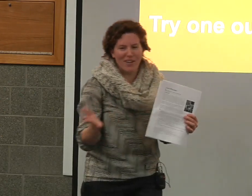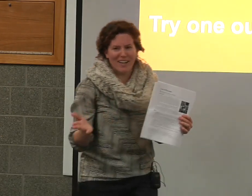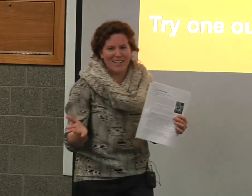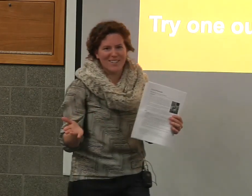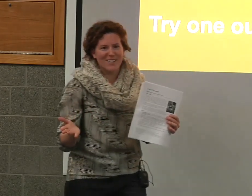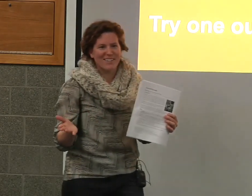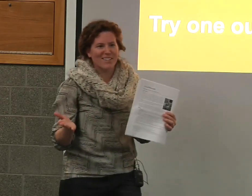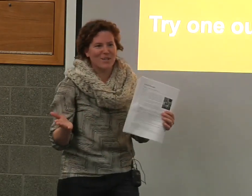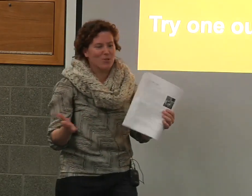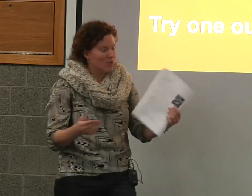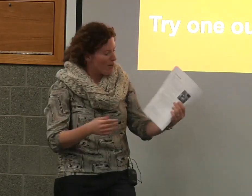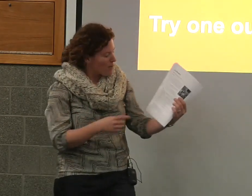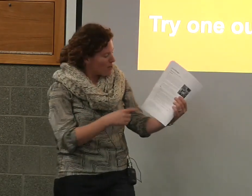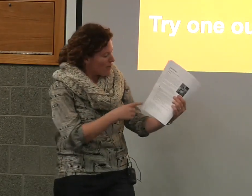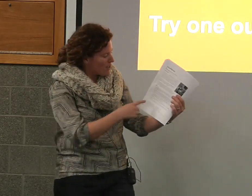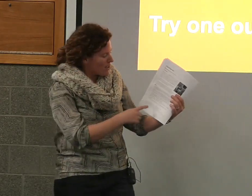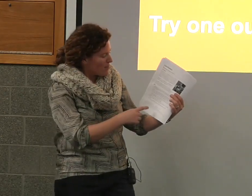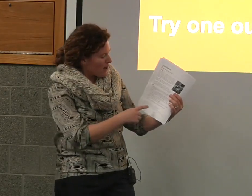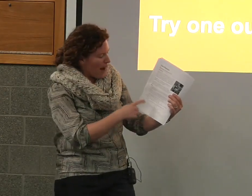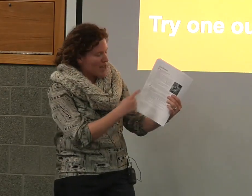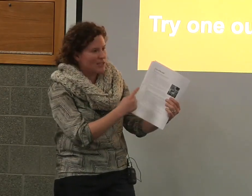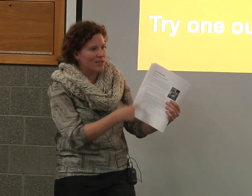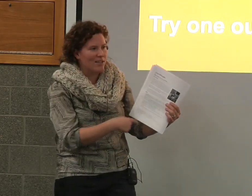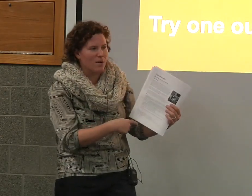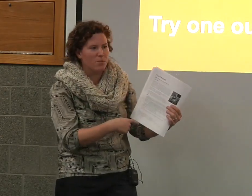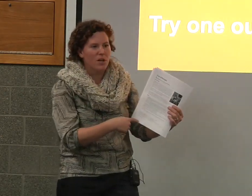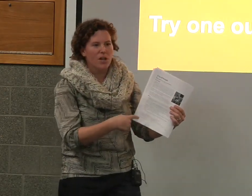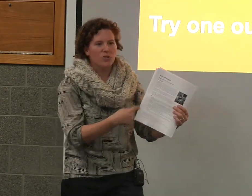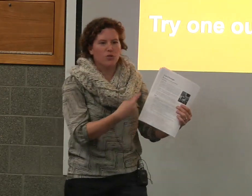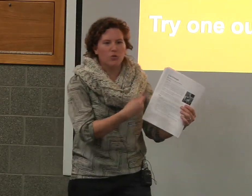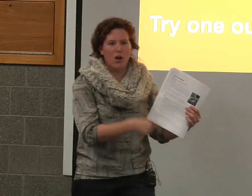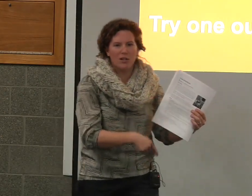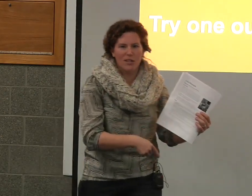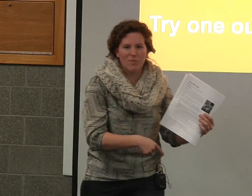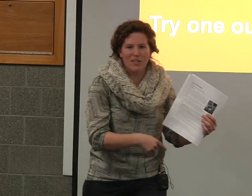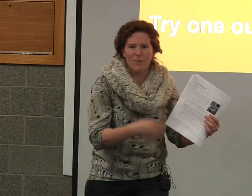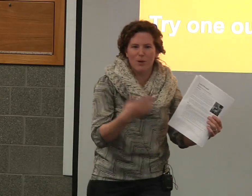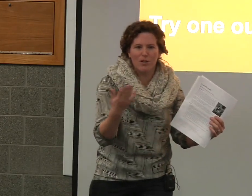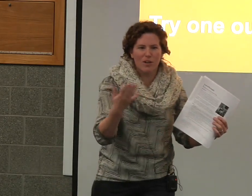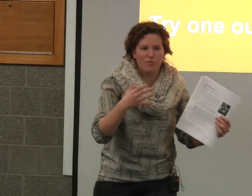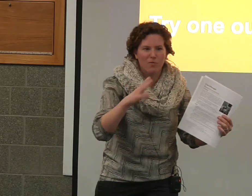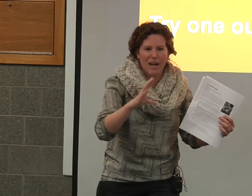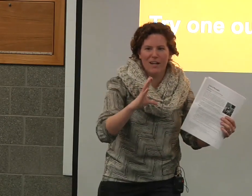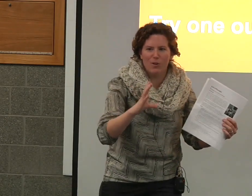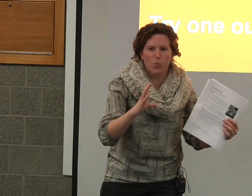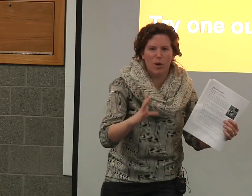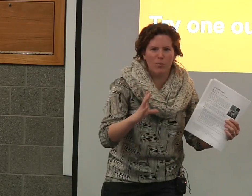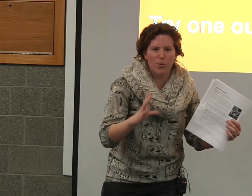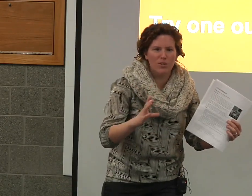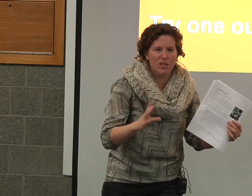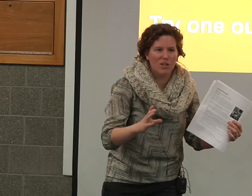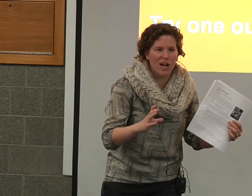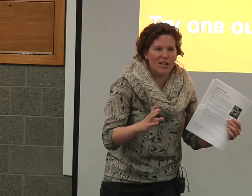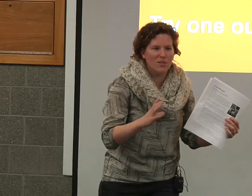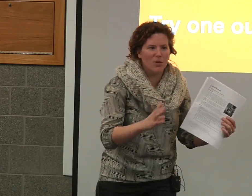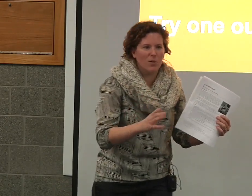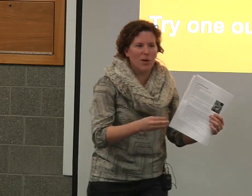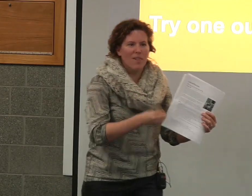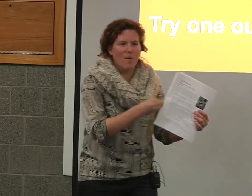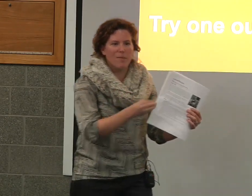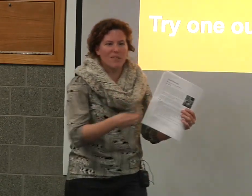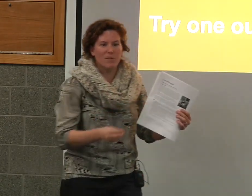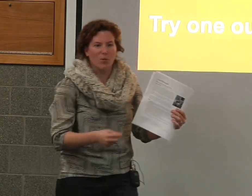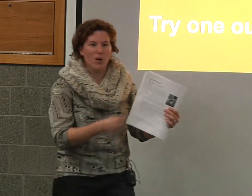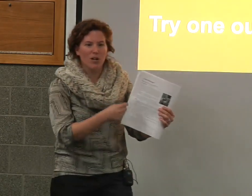answers. I haven't found a lot of case studies that let you do that, right? But you might think about asking them to draw something. I bring a lot of handheld whiteboards to